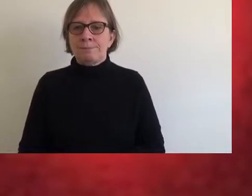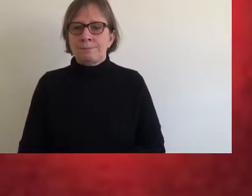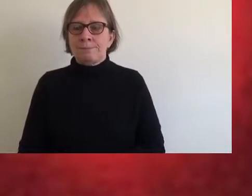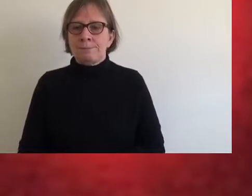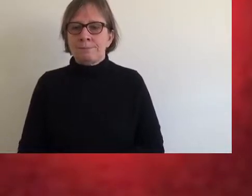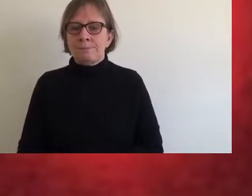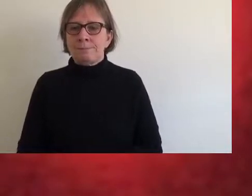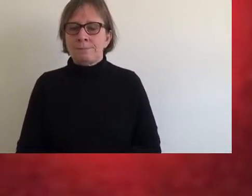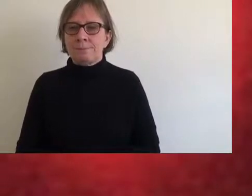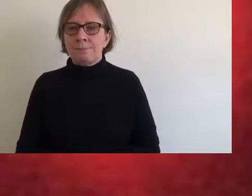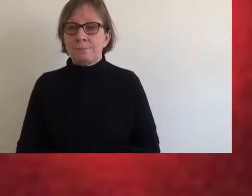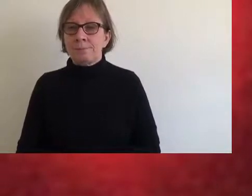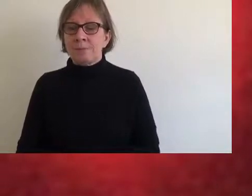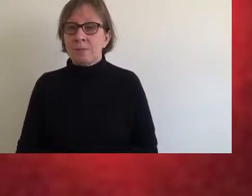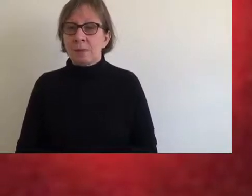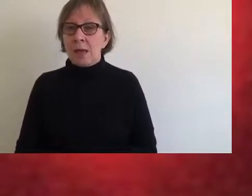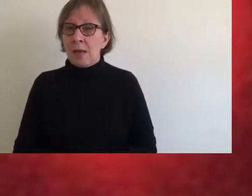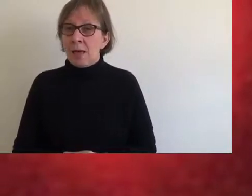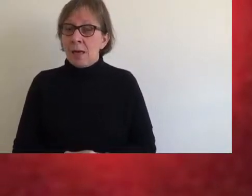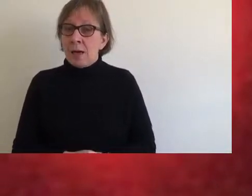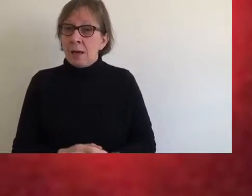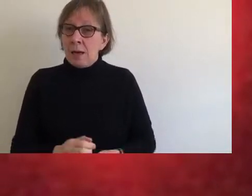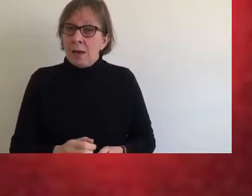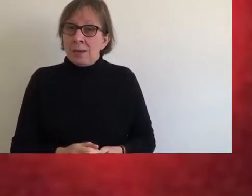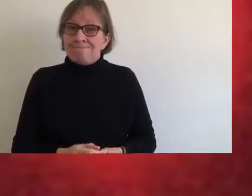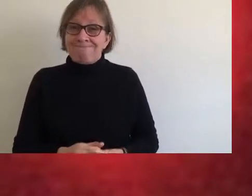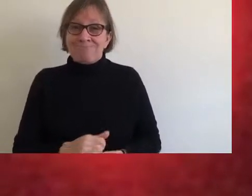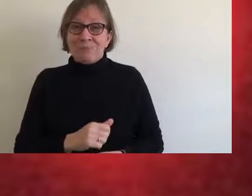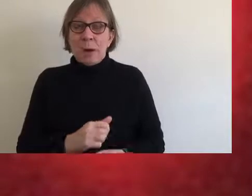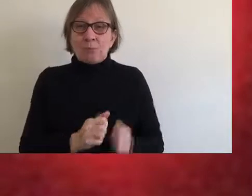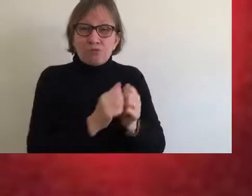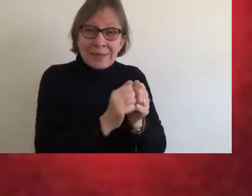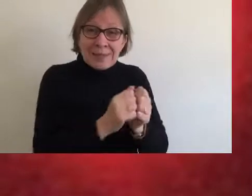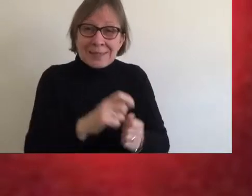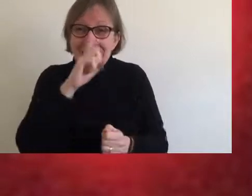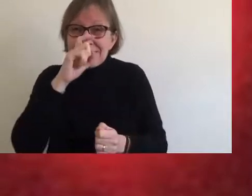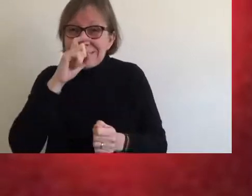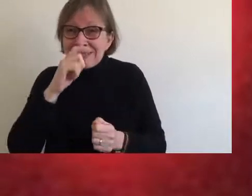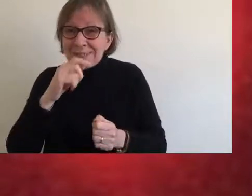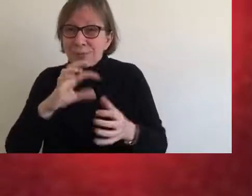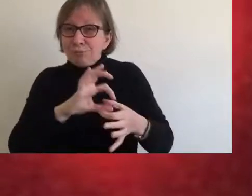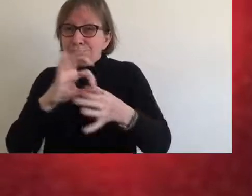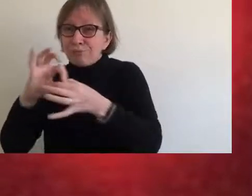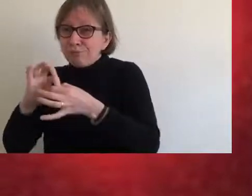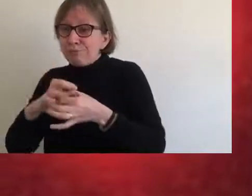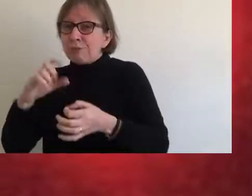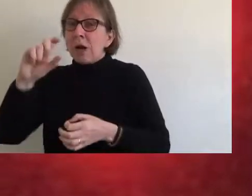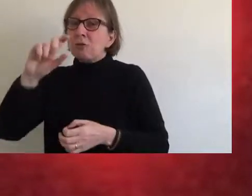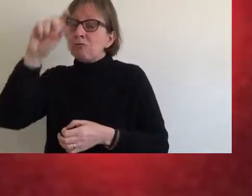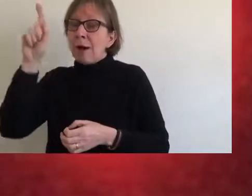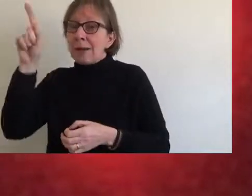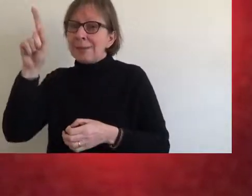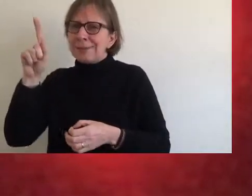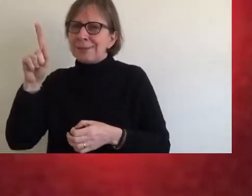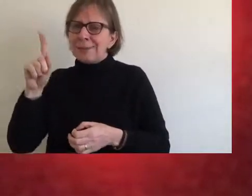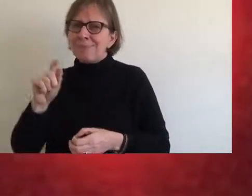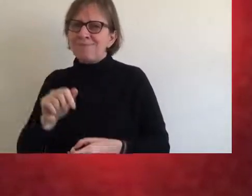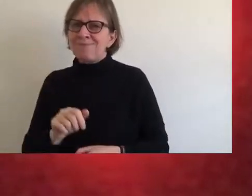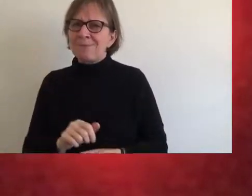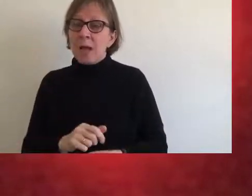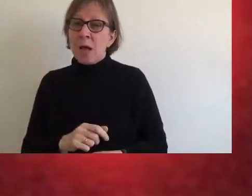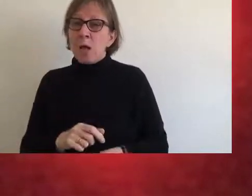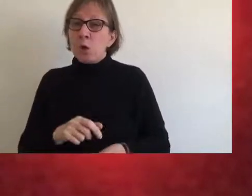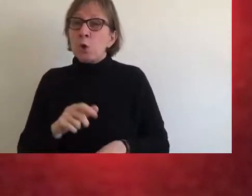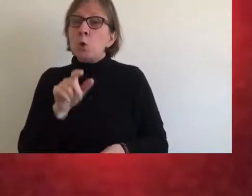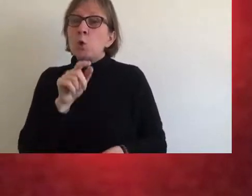Brothers and sisters in Christ, this year the theme of the Week of Prayer for Christian Unity, chosen by the sisters of the community of Grandchamp